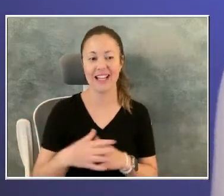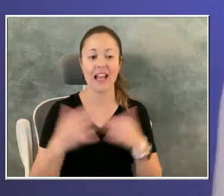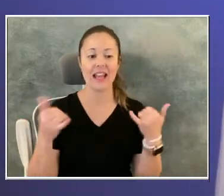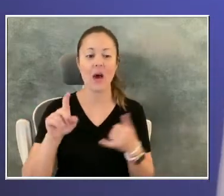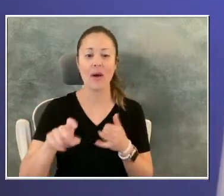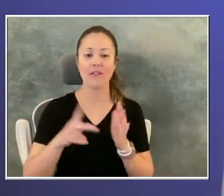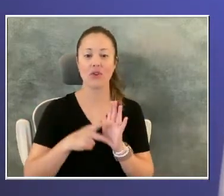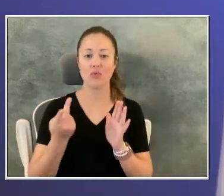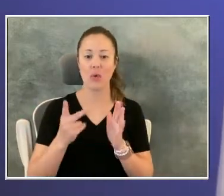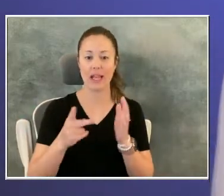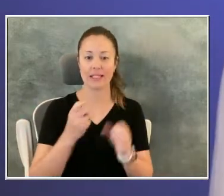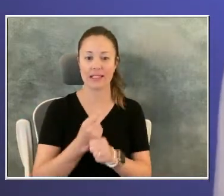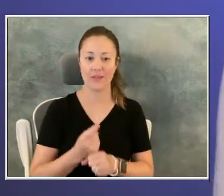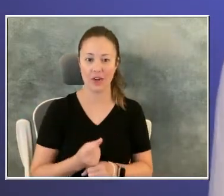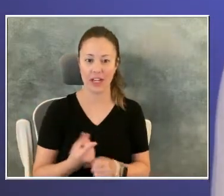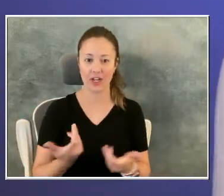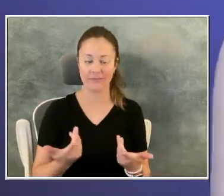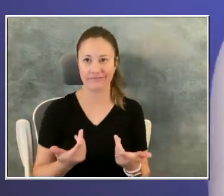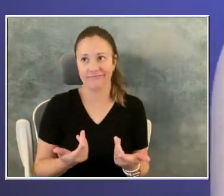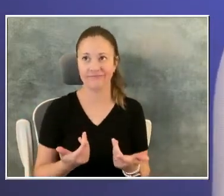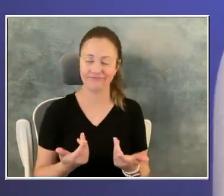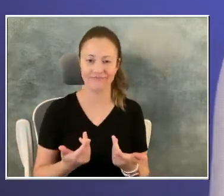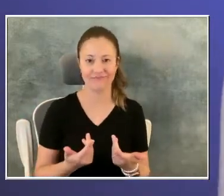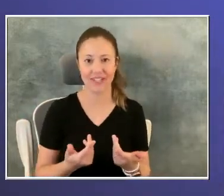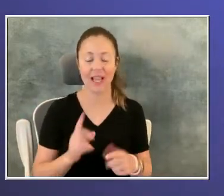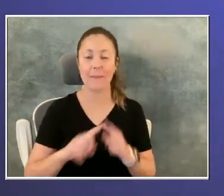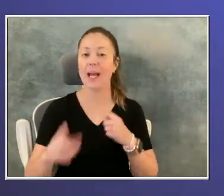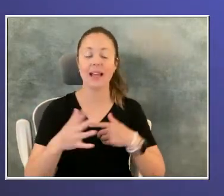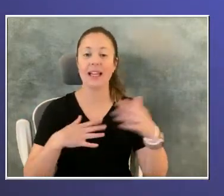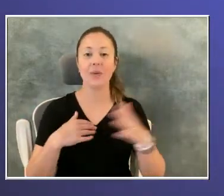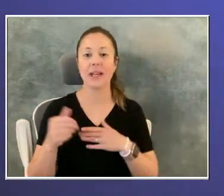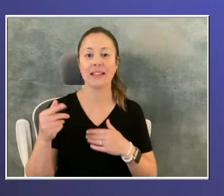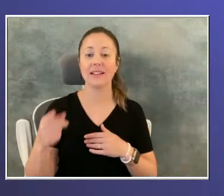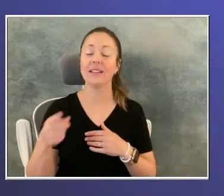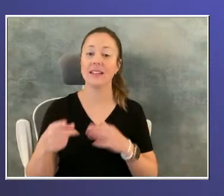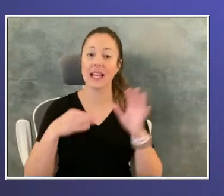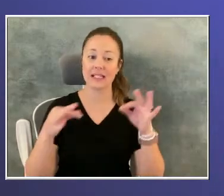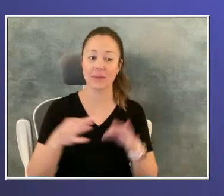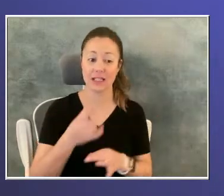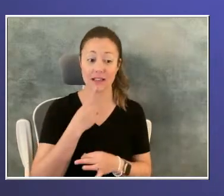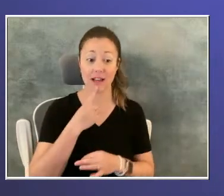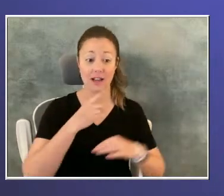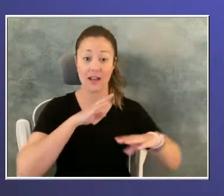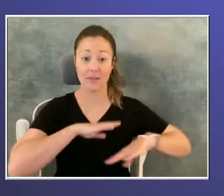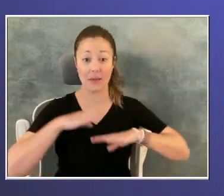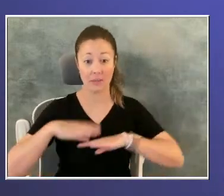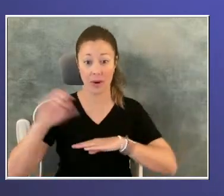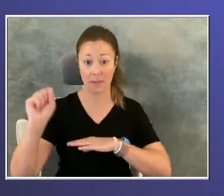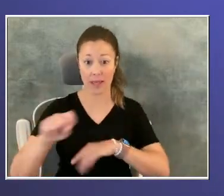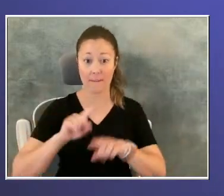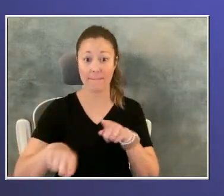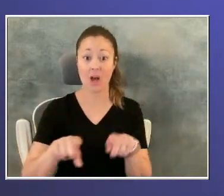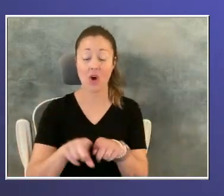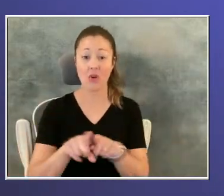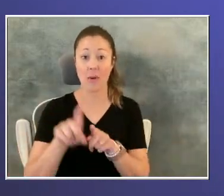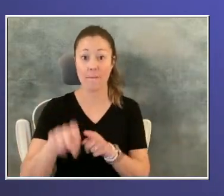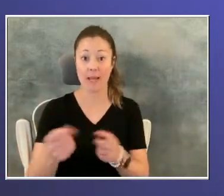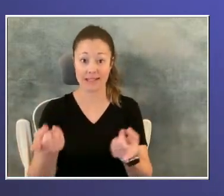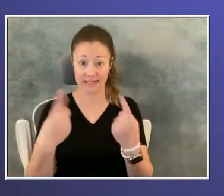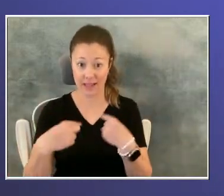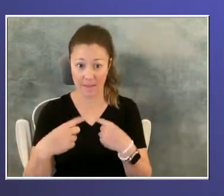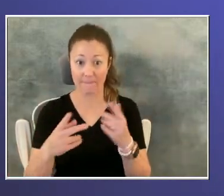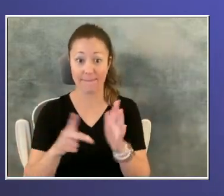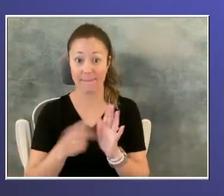so that's kind of, a bummer too. But, they just kind of explained, not only do you have to do a mammogram like everyone else, but you also have to come in and do the